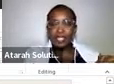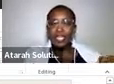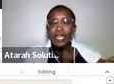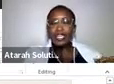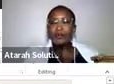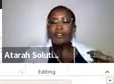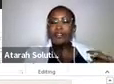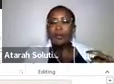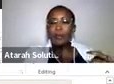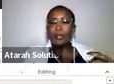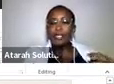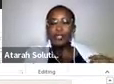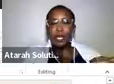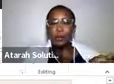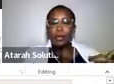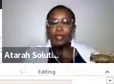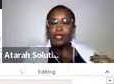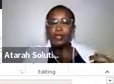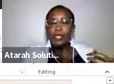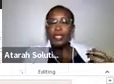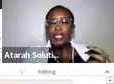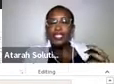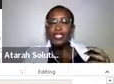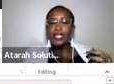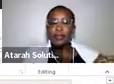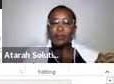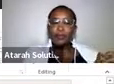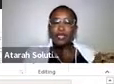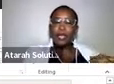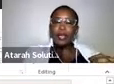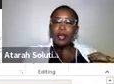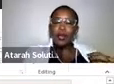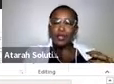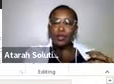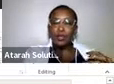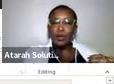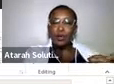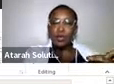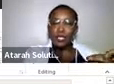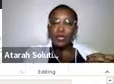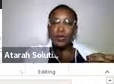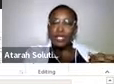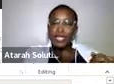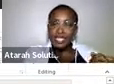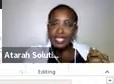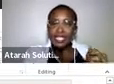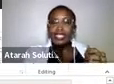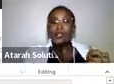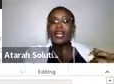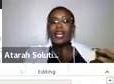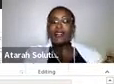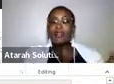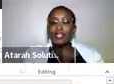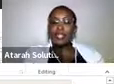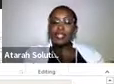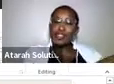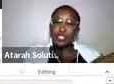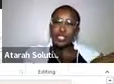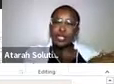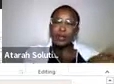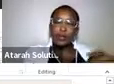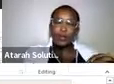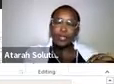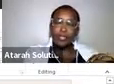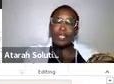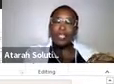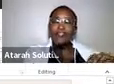the evening. And then we have Capula Mintito. Capula Mintito sells coastal goodies. So they have